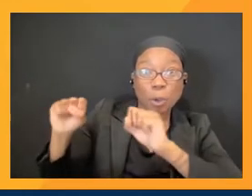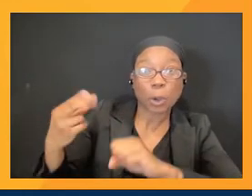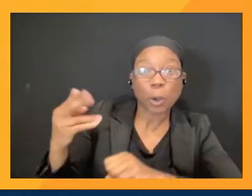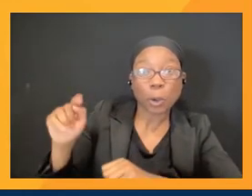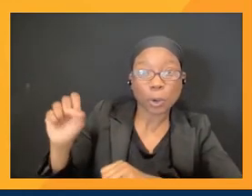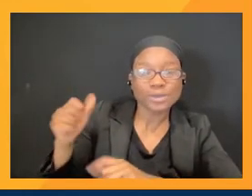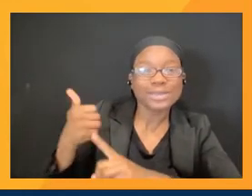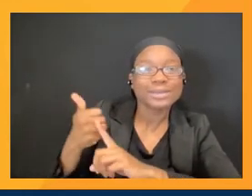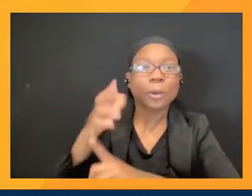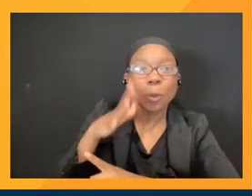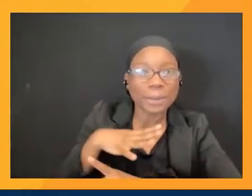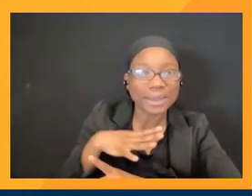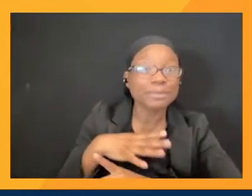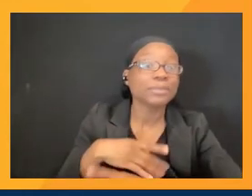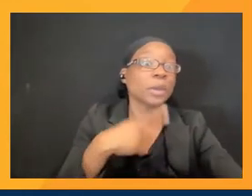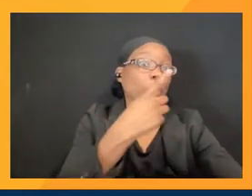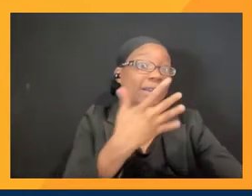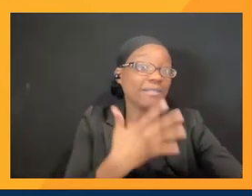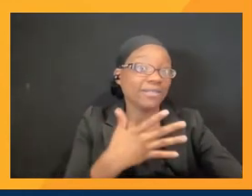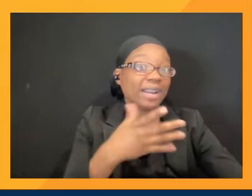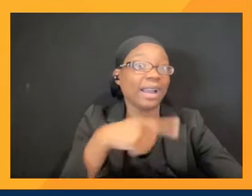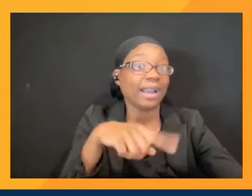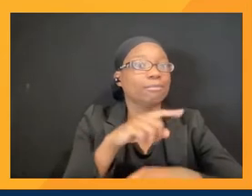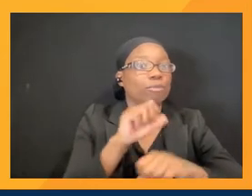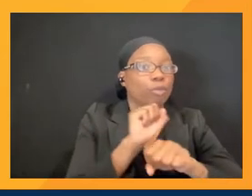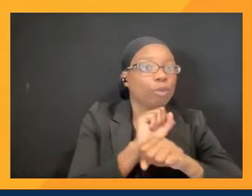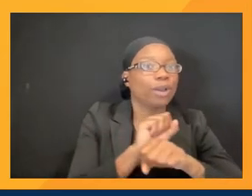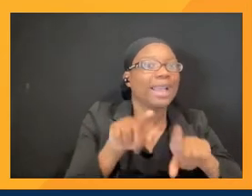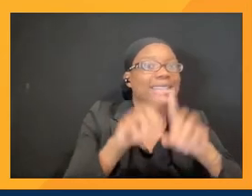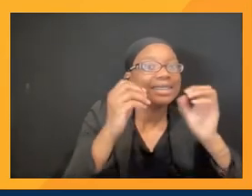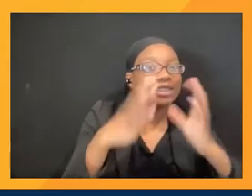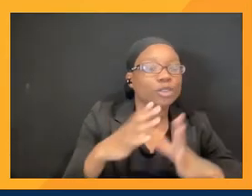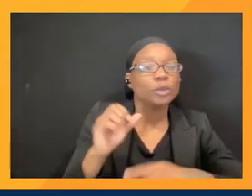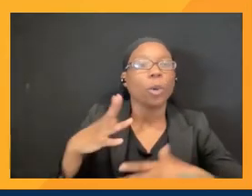stronger than ever. Marissa, I'll start with you to open up that discussion.